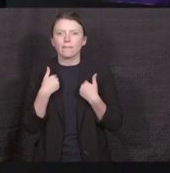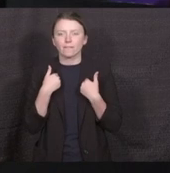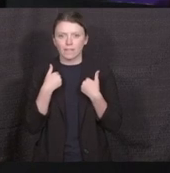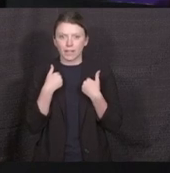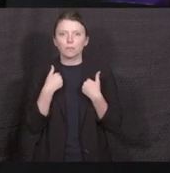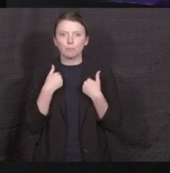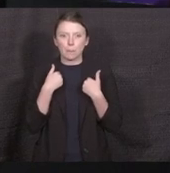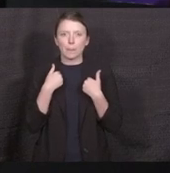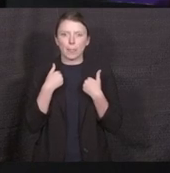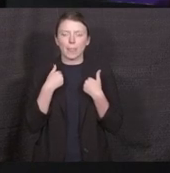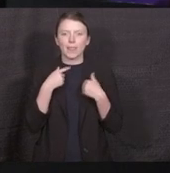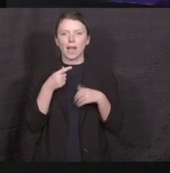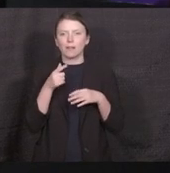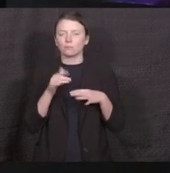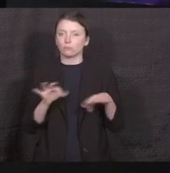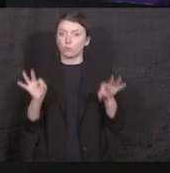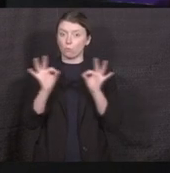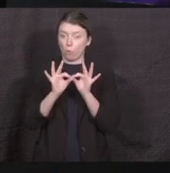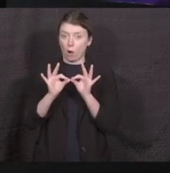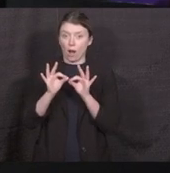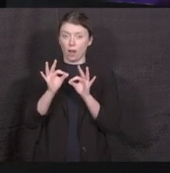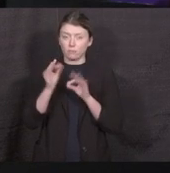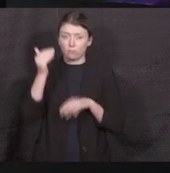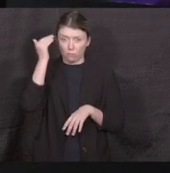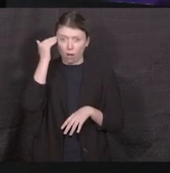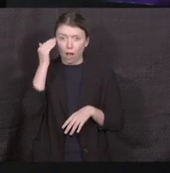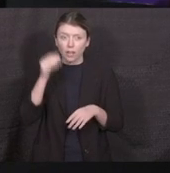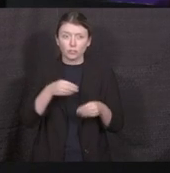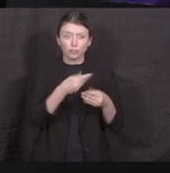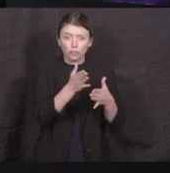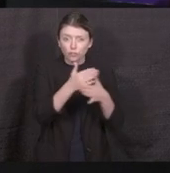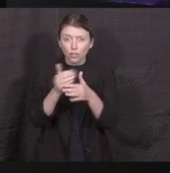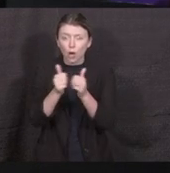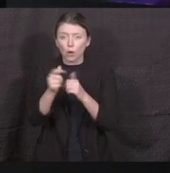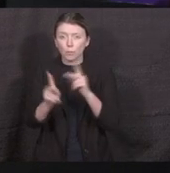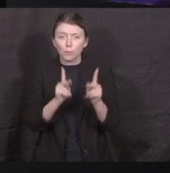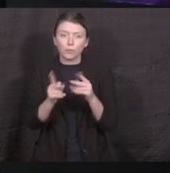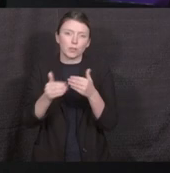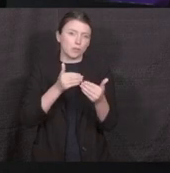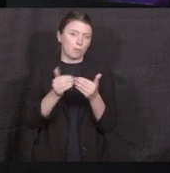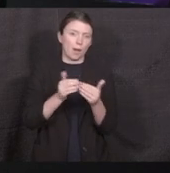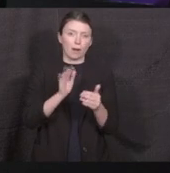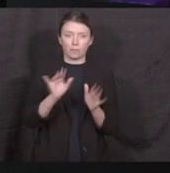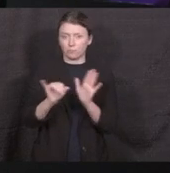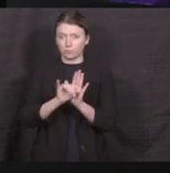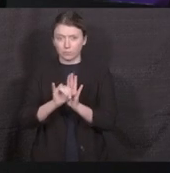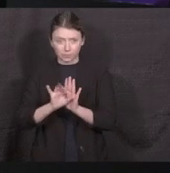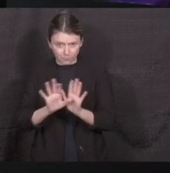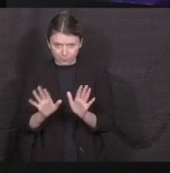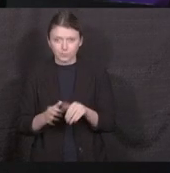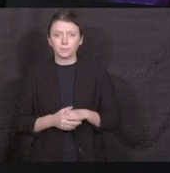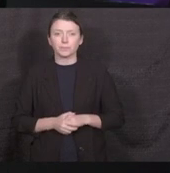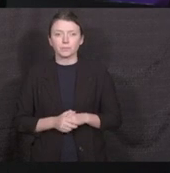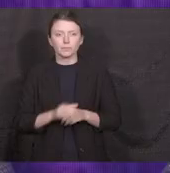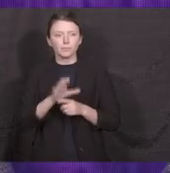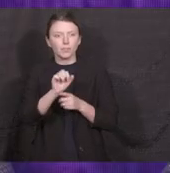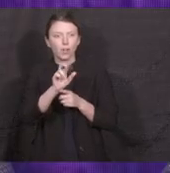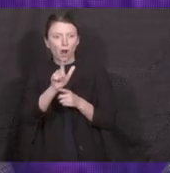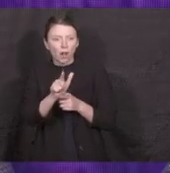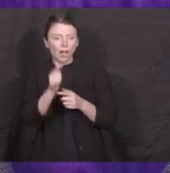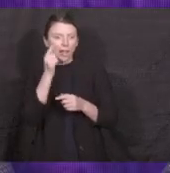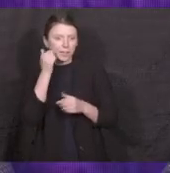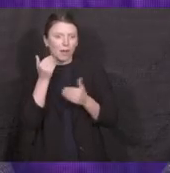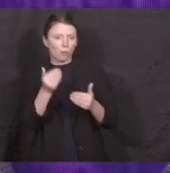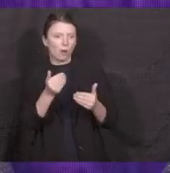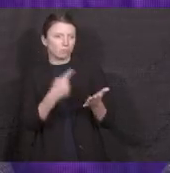really important, relevant knowledge and skills to share with people regardless of how they identify. Carl, we're gonna come over to